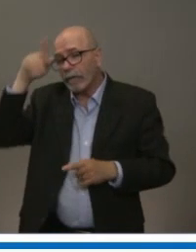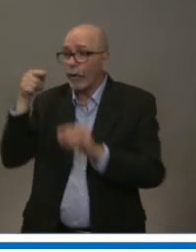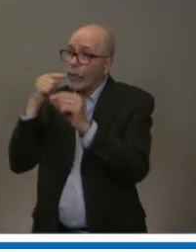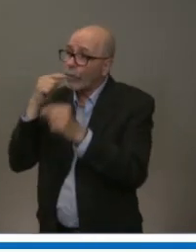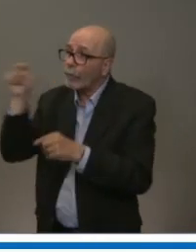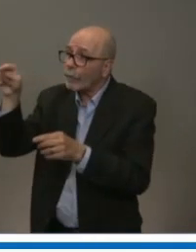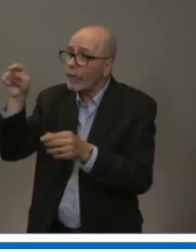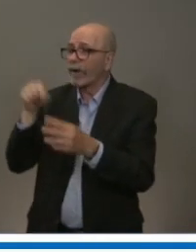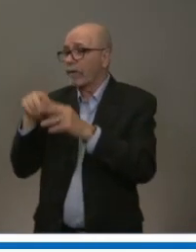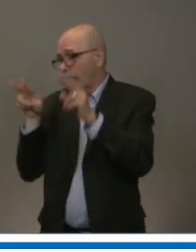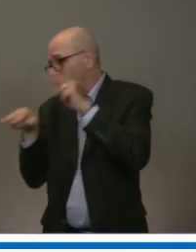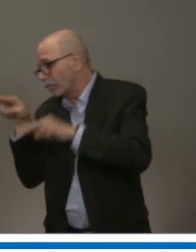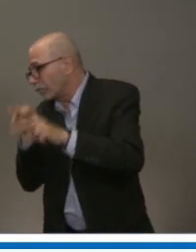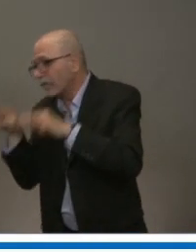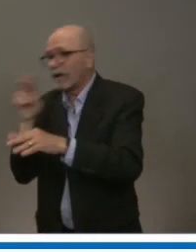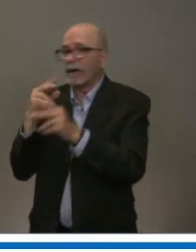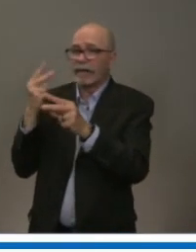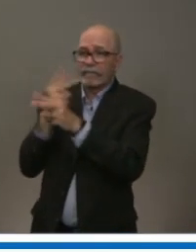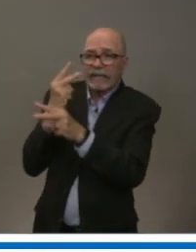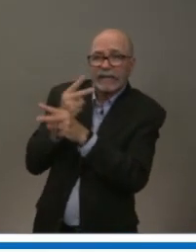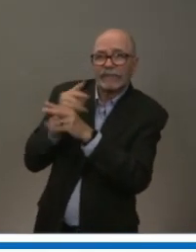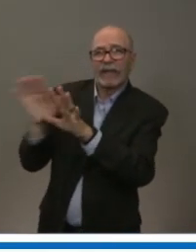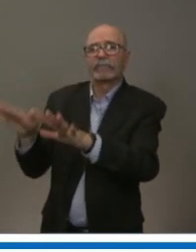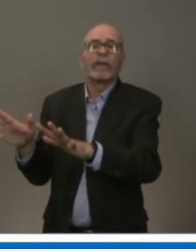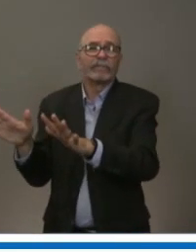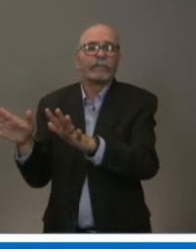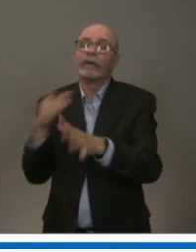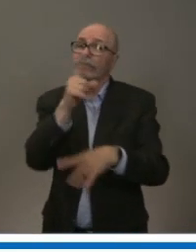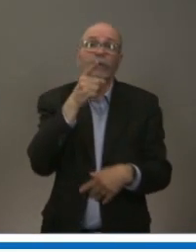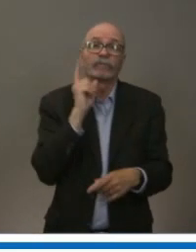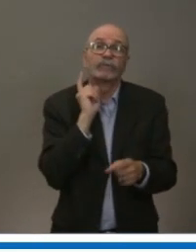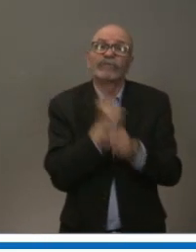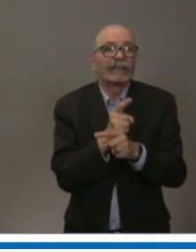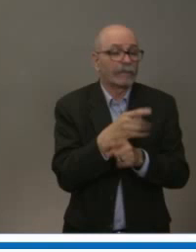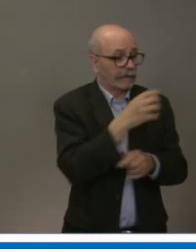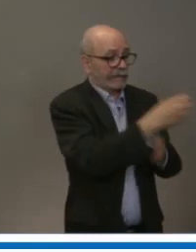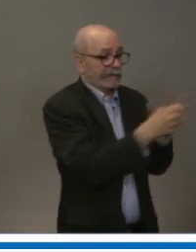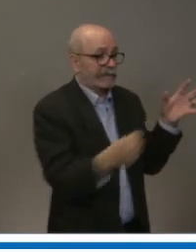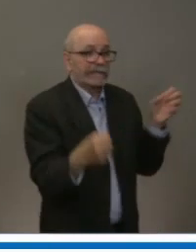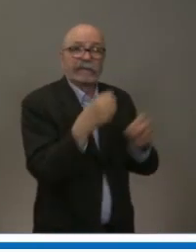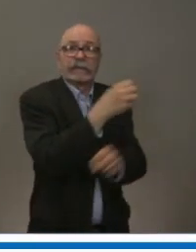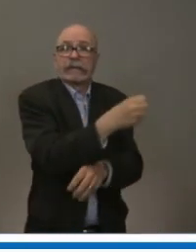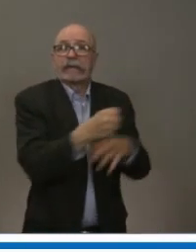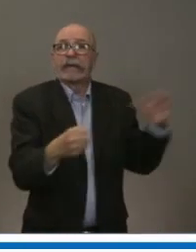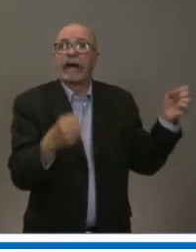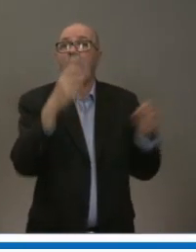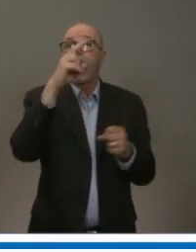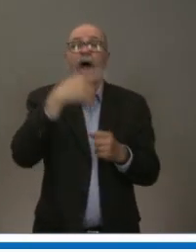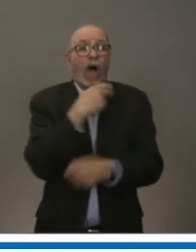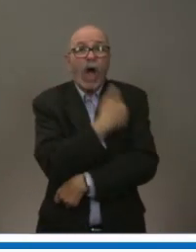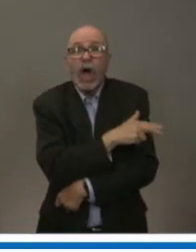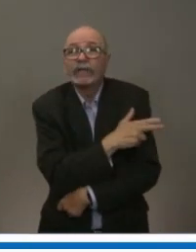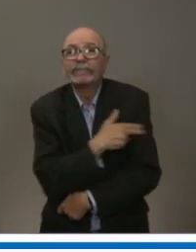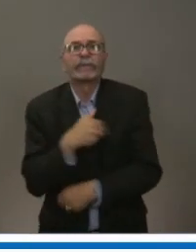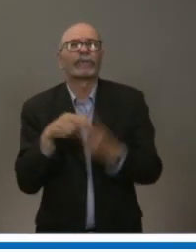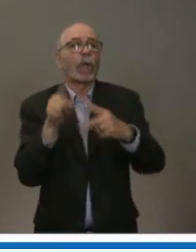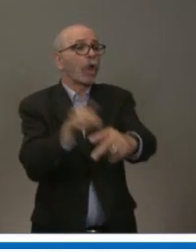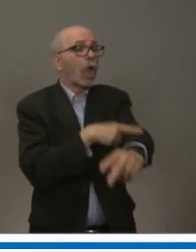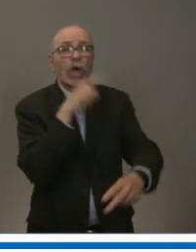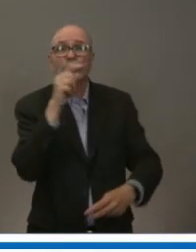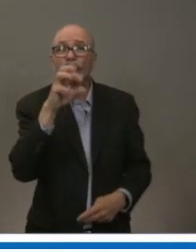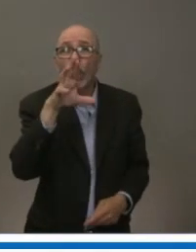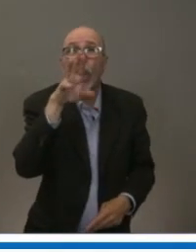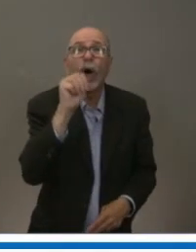right. Having to pull numbers of people out of the workforce, whether it's in a hospital or in a long-term care facility,